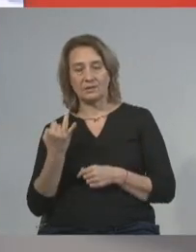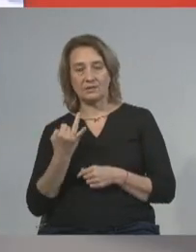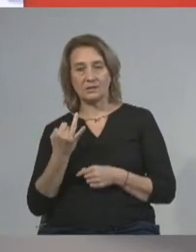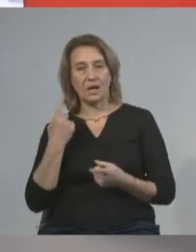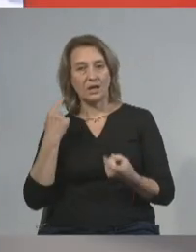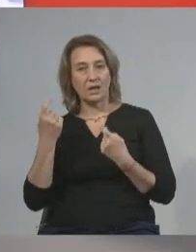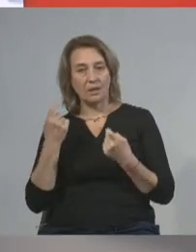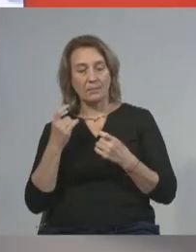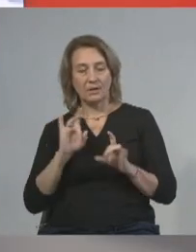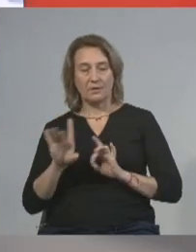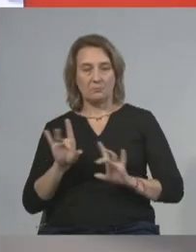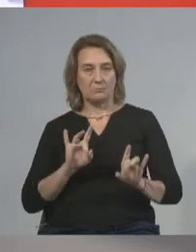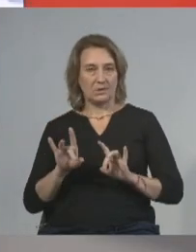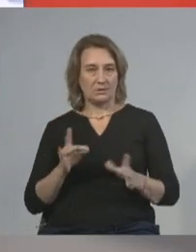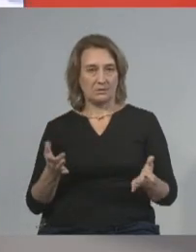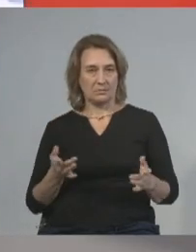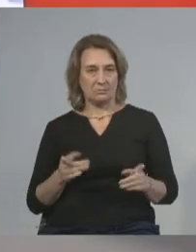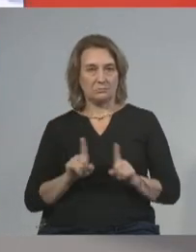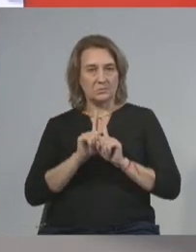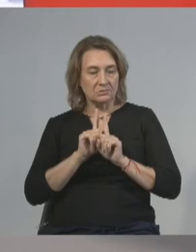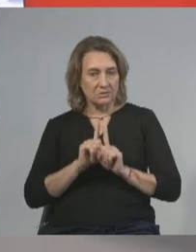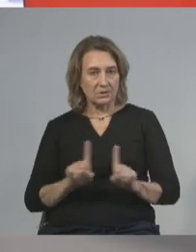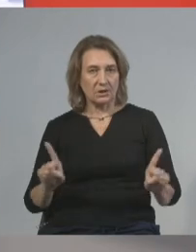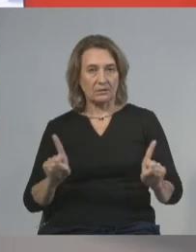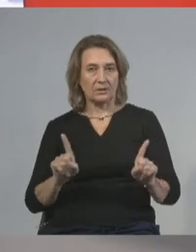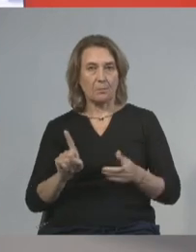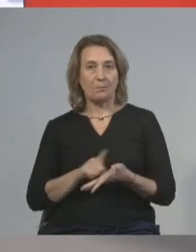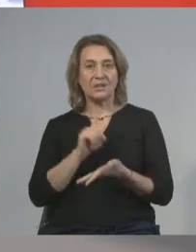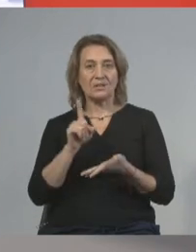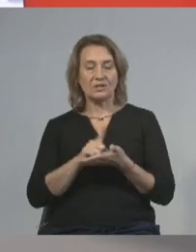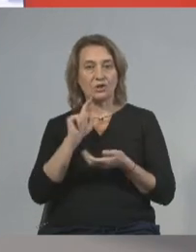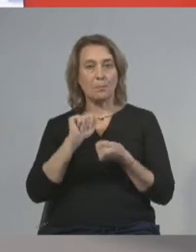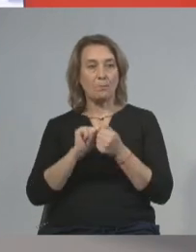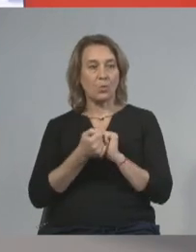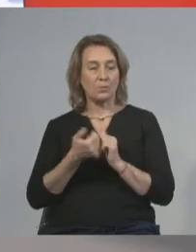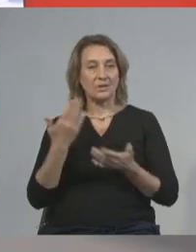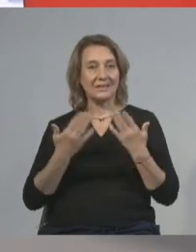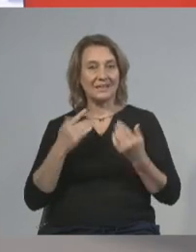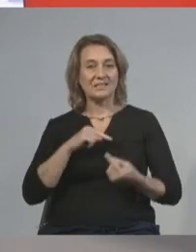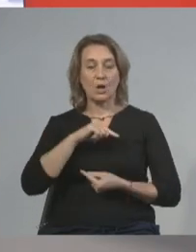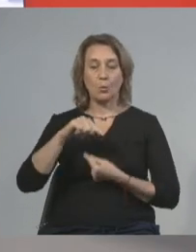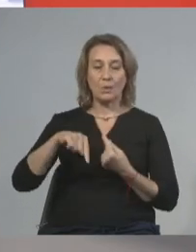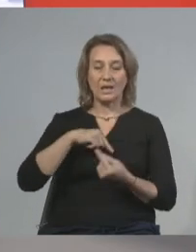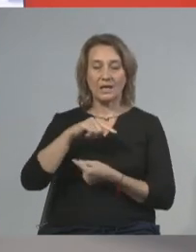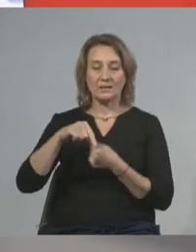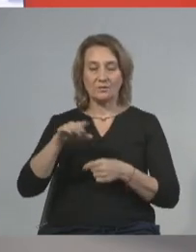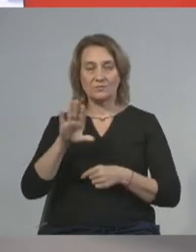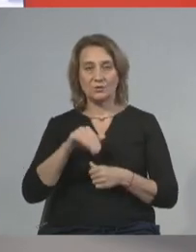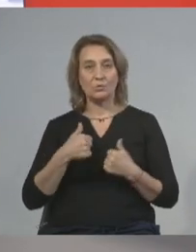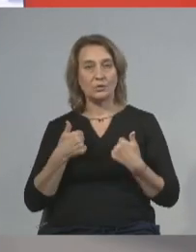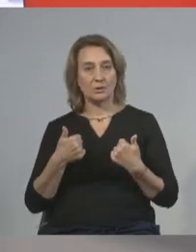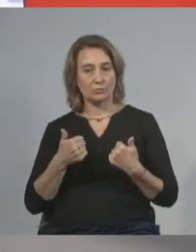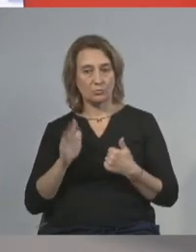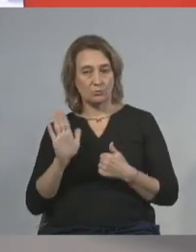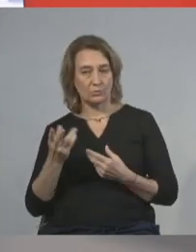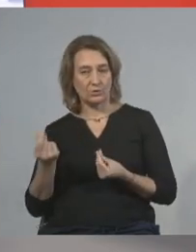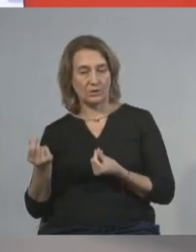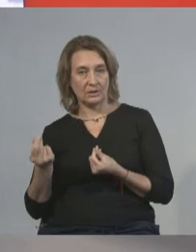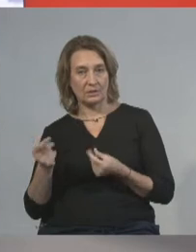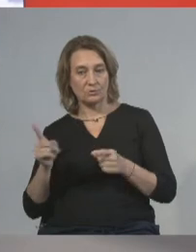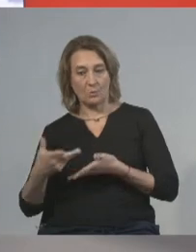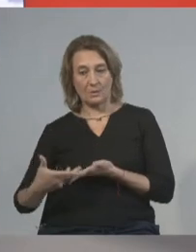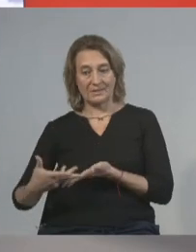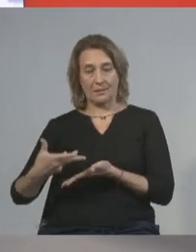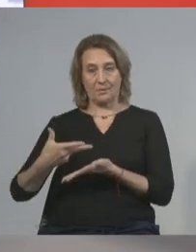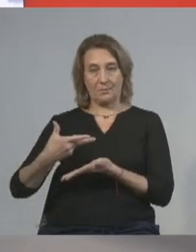why should we be interested advertising business but it's weird if the business is fine they will have money